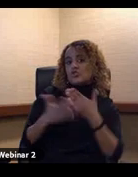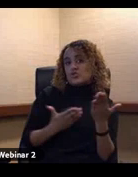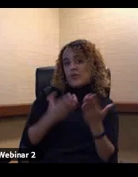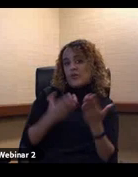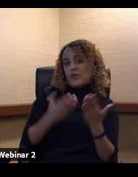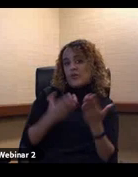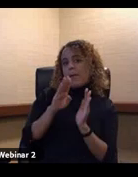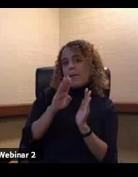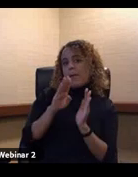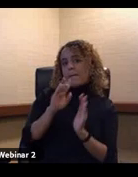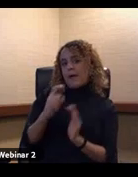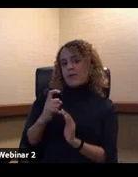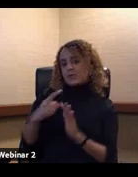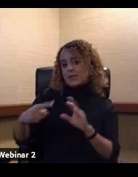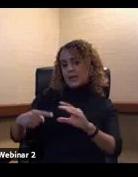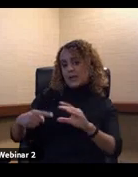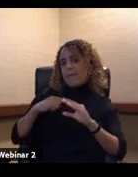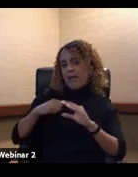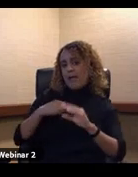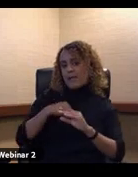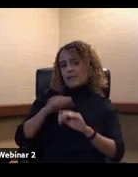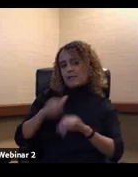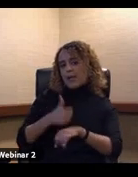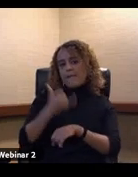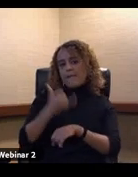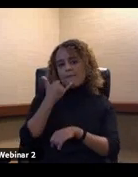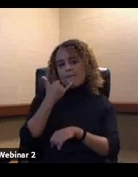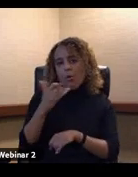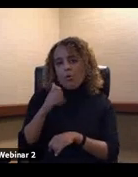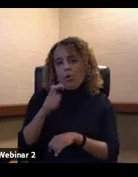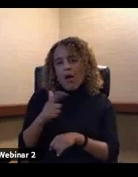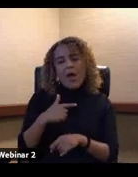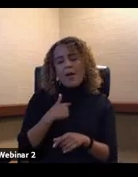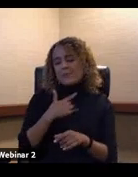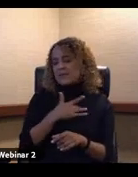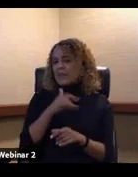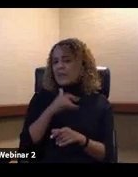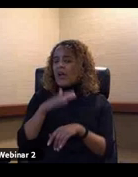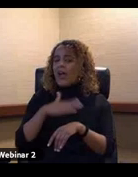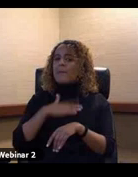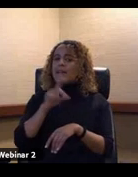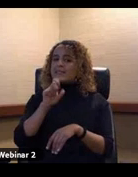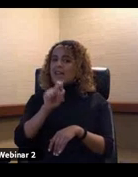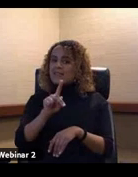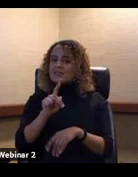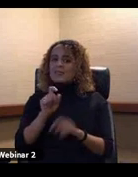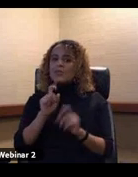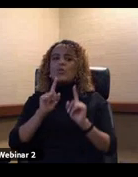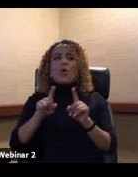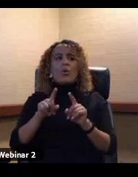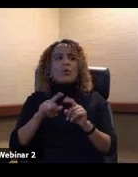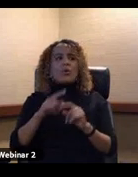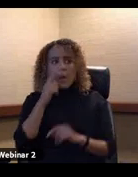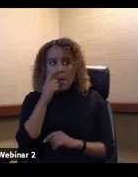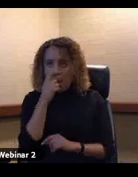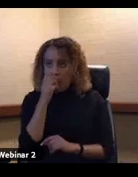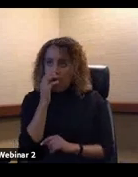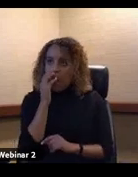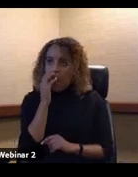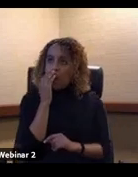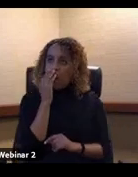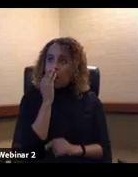OVW Underserved mailbox. You can send them an email and set up a phone call. We can talk about it afterwards. I'm usually not at my desk. It's best to email to ask to set up a time